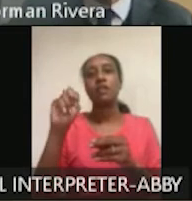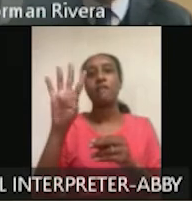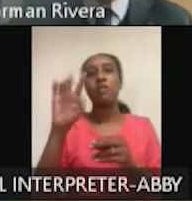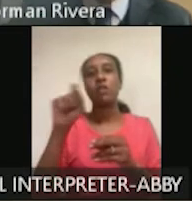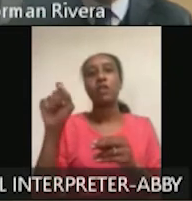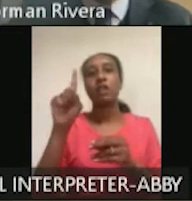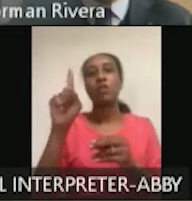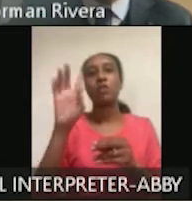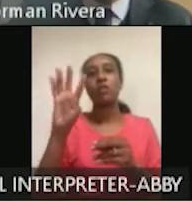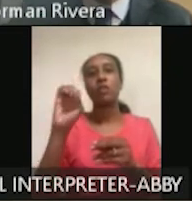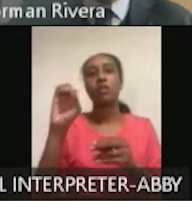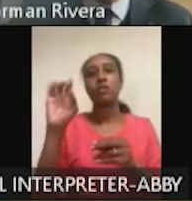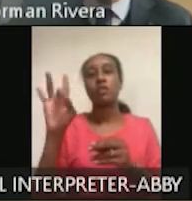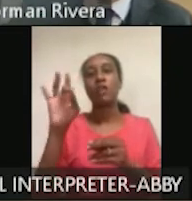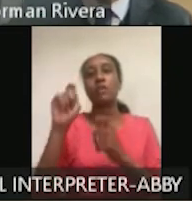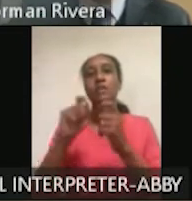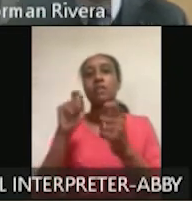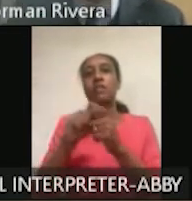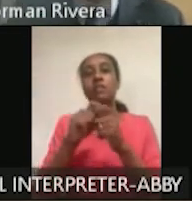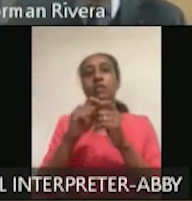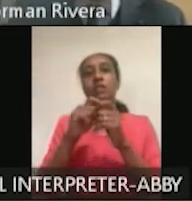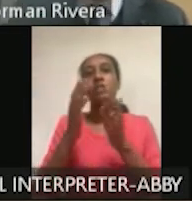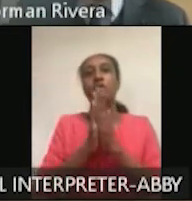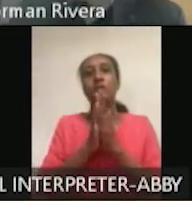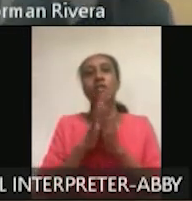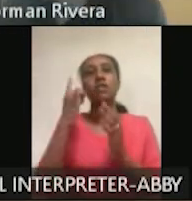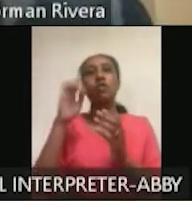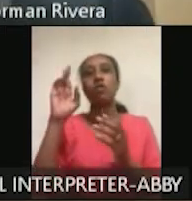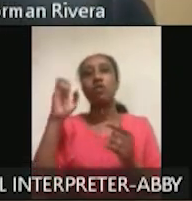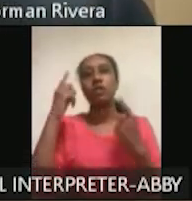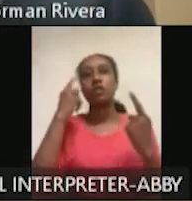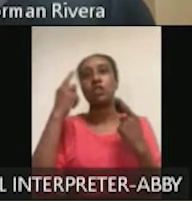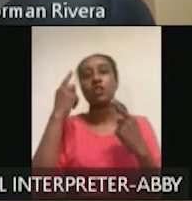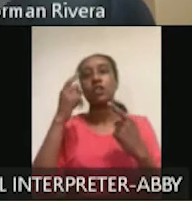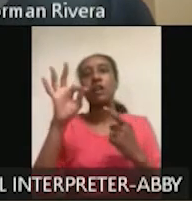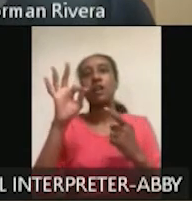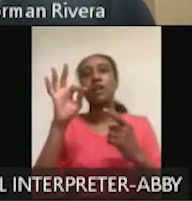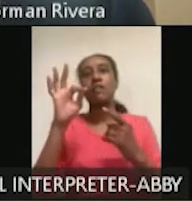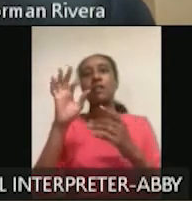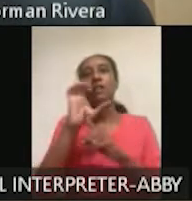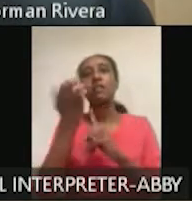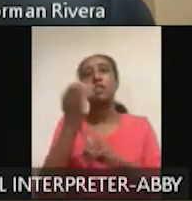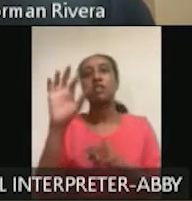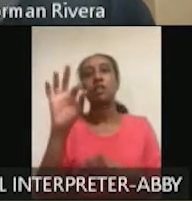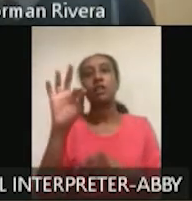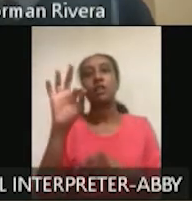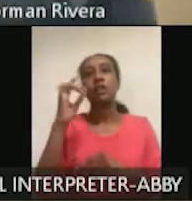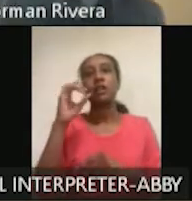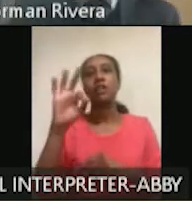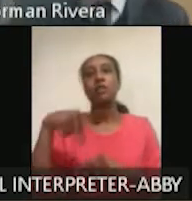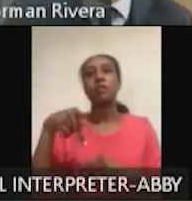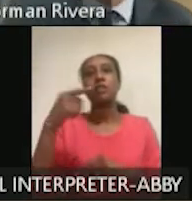4-14008. Specifically, the request is for reconsideration of Condition 9 of